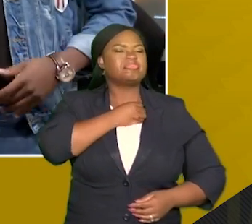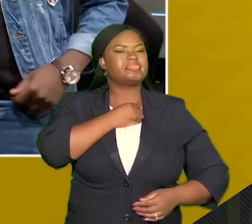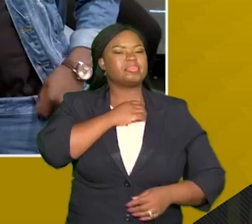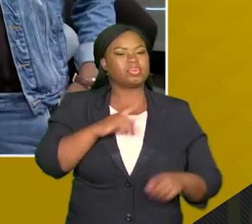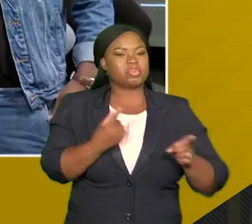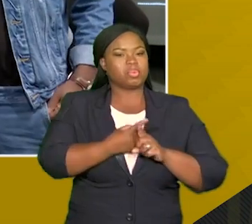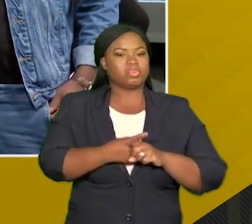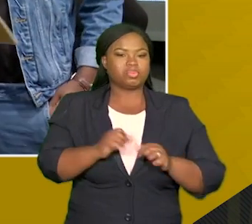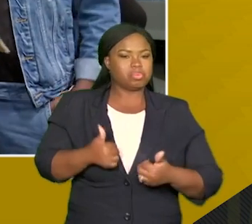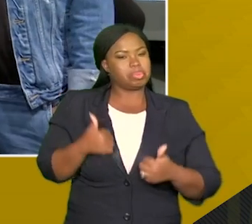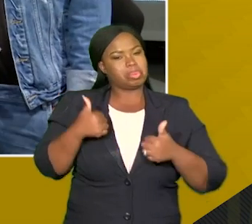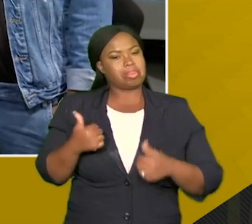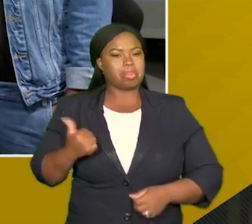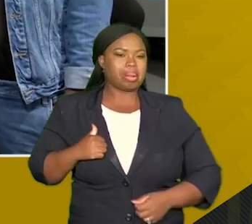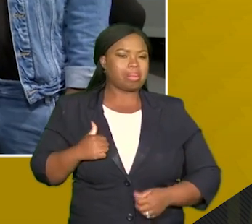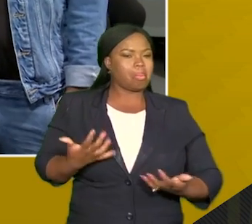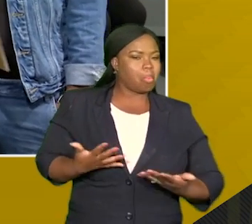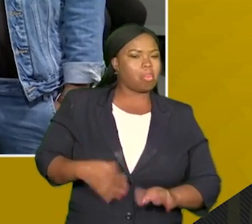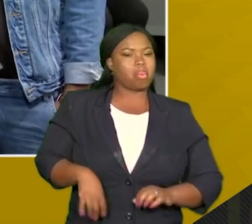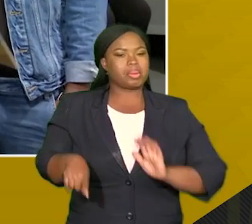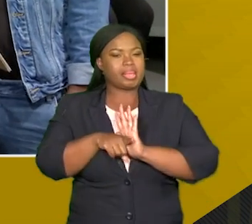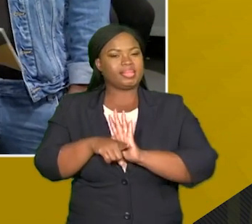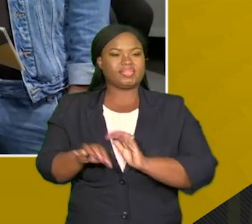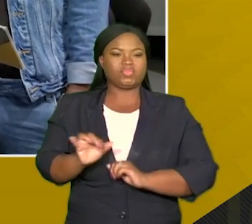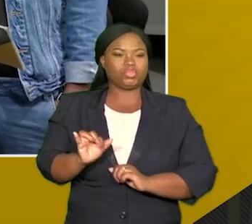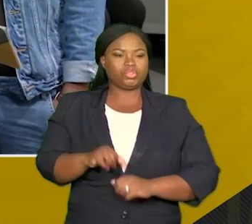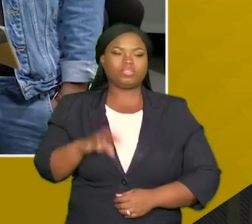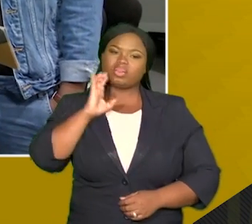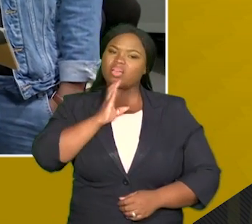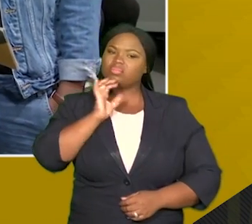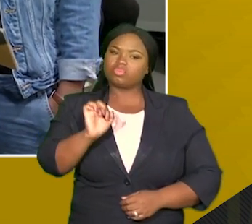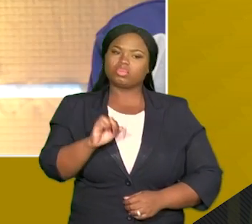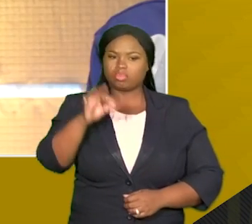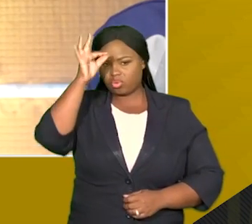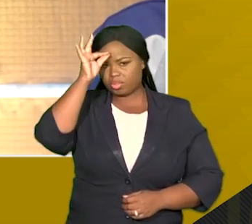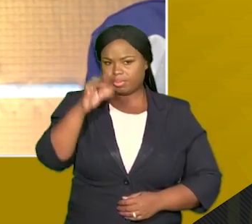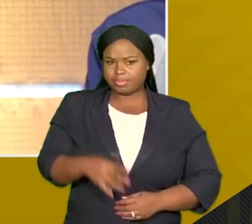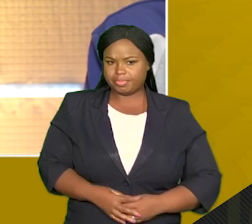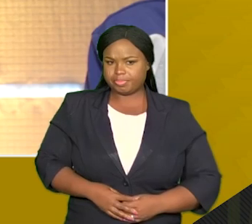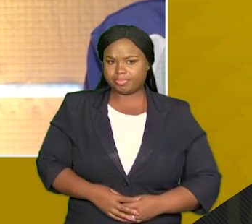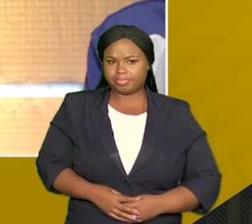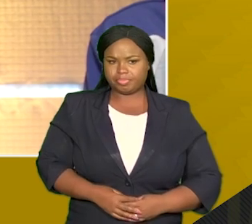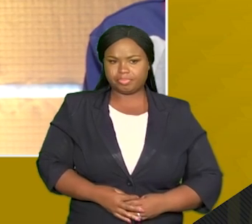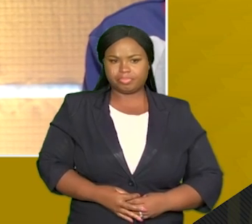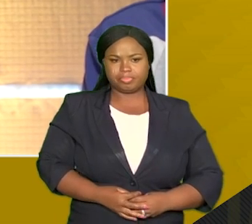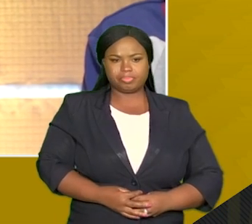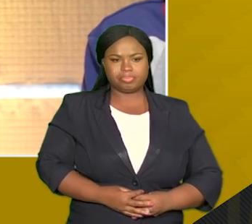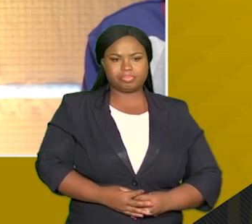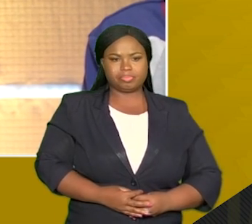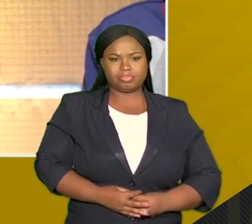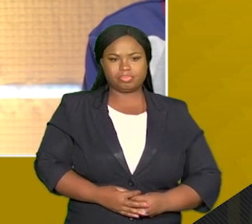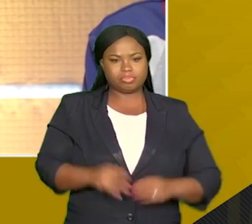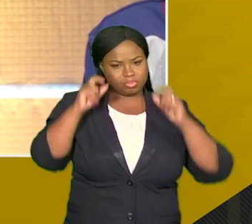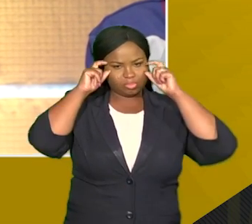wakho uba yiphoyisa or kuba yi-advantage nje kwalokho ukuthi ucousin wakho uyiphoyisa emphakathini? Yeah, it's an advantage. Akhumulele